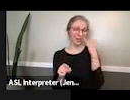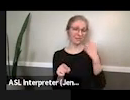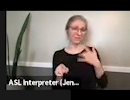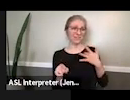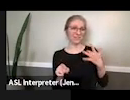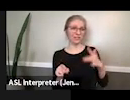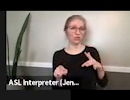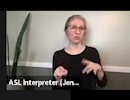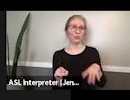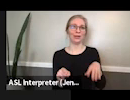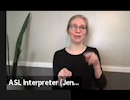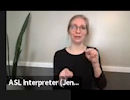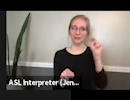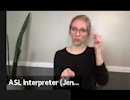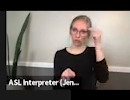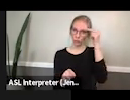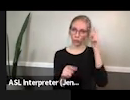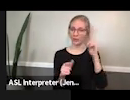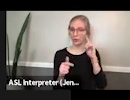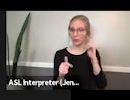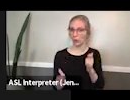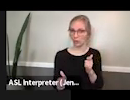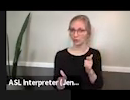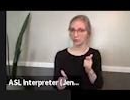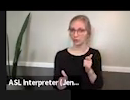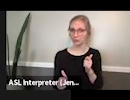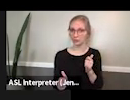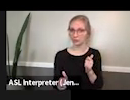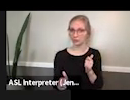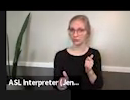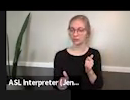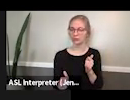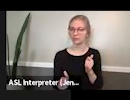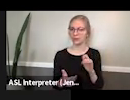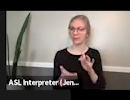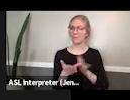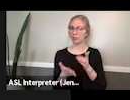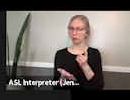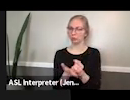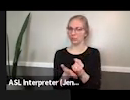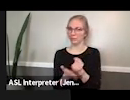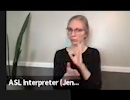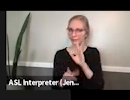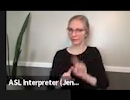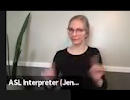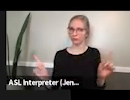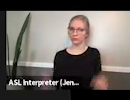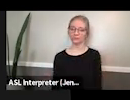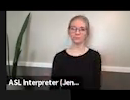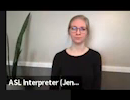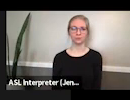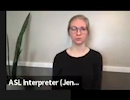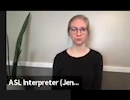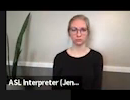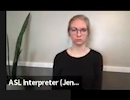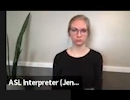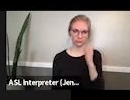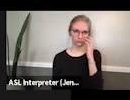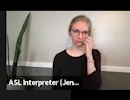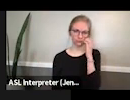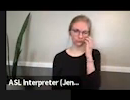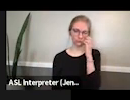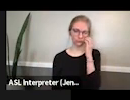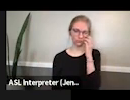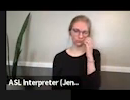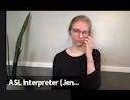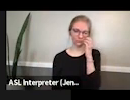loss, the implication for medical treatment is very different as well. So it's important you know what